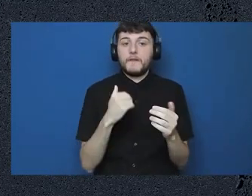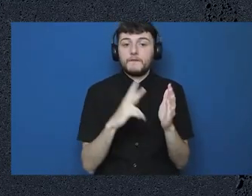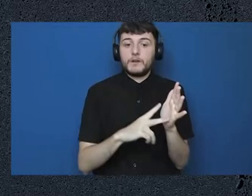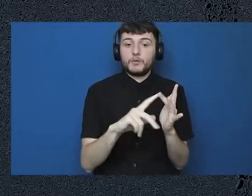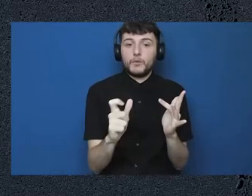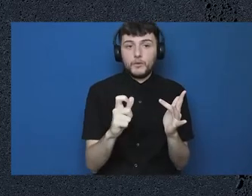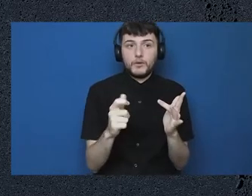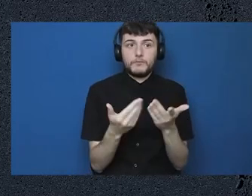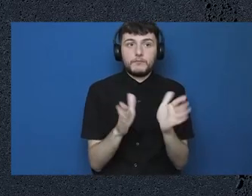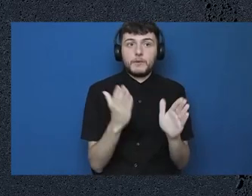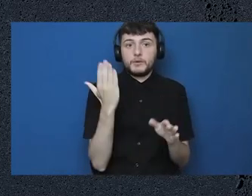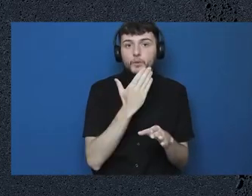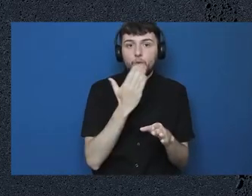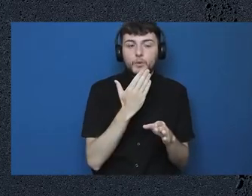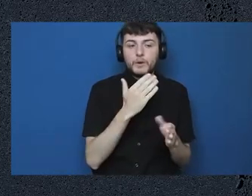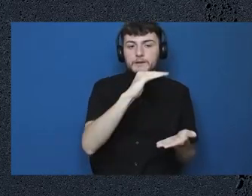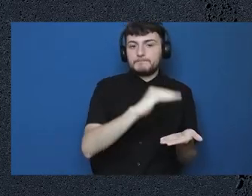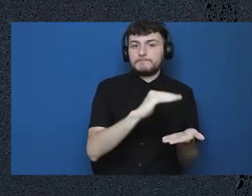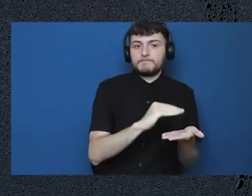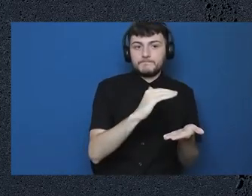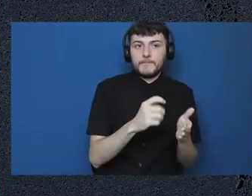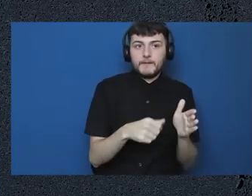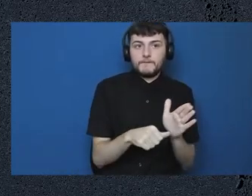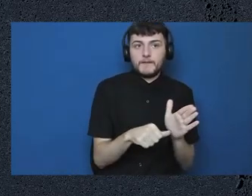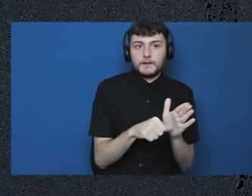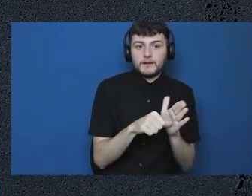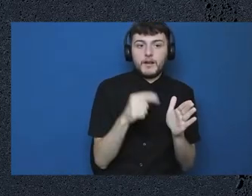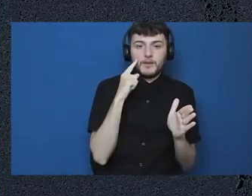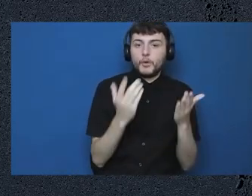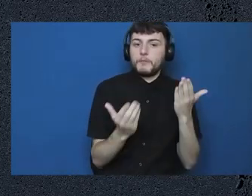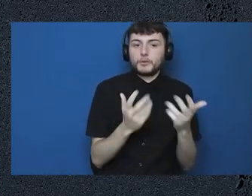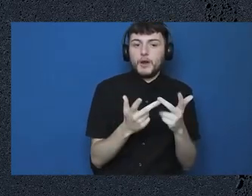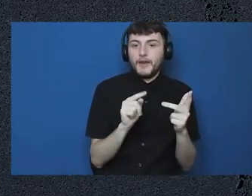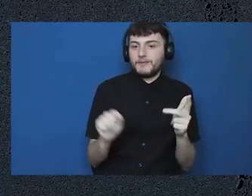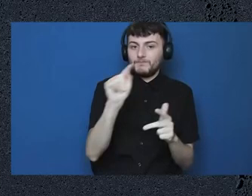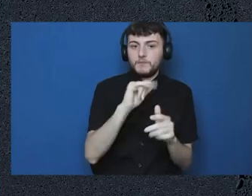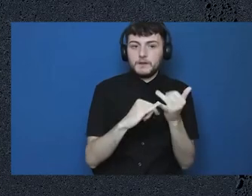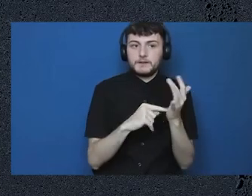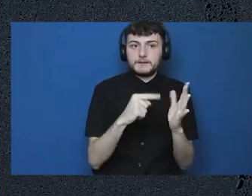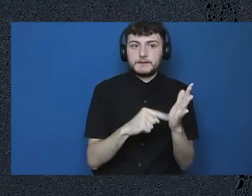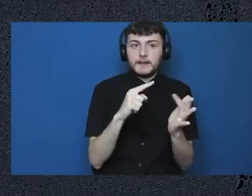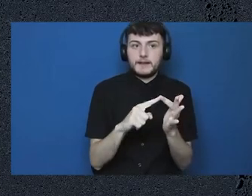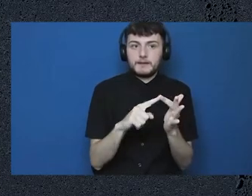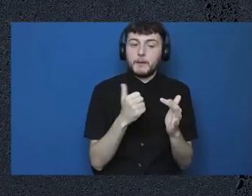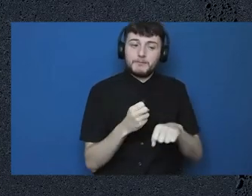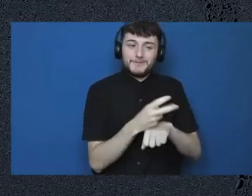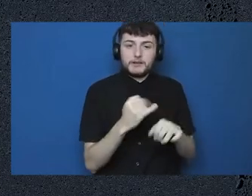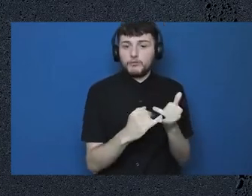virtually any other state bar South Australia. So that's clearly one area where we have more work to do.